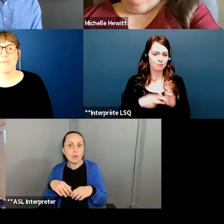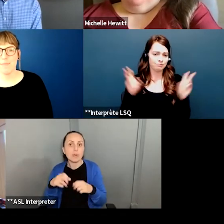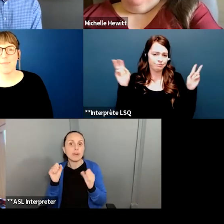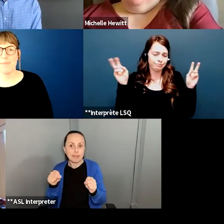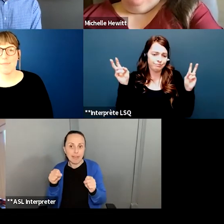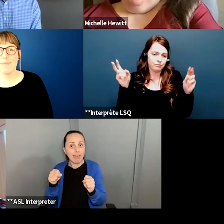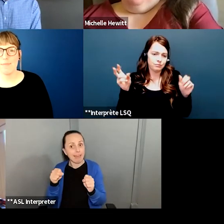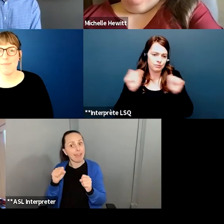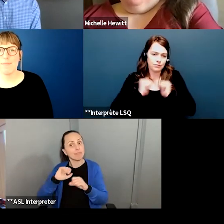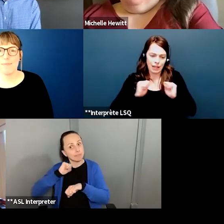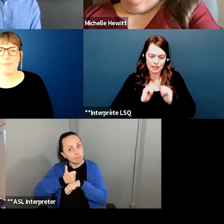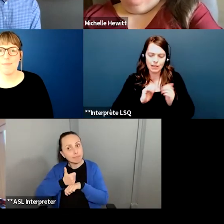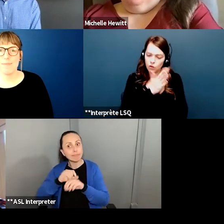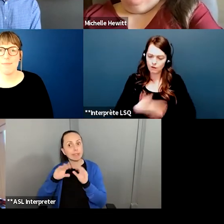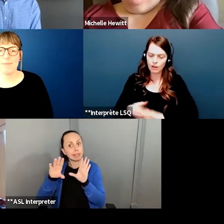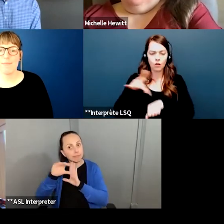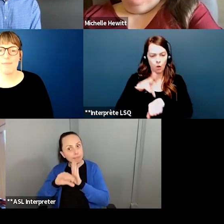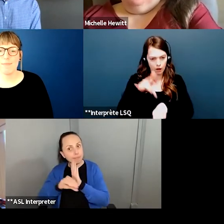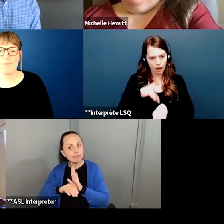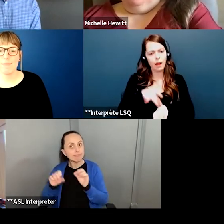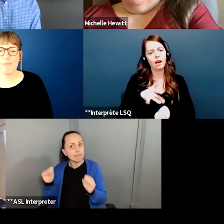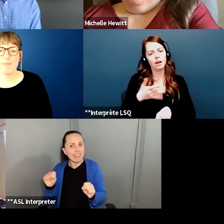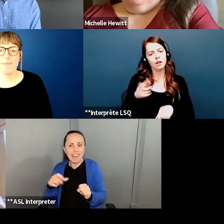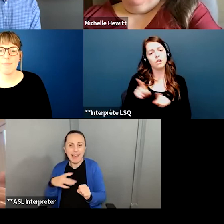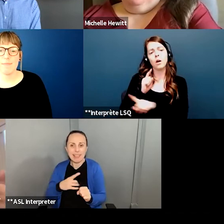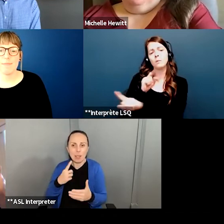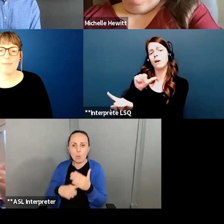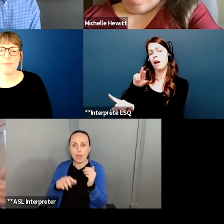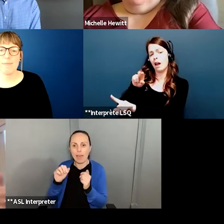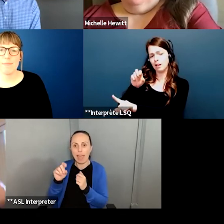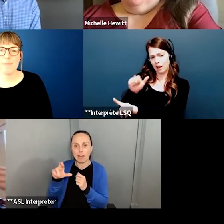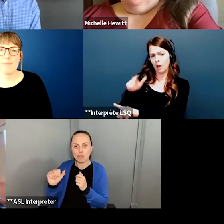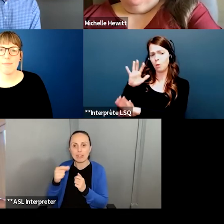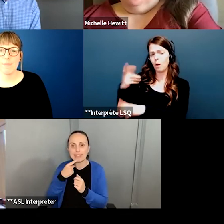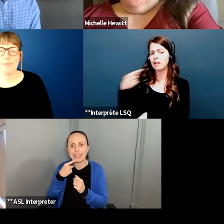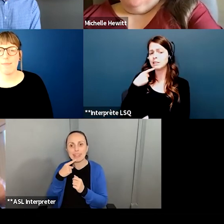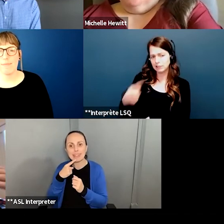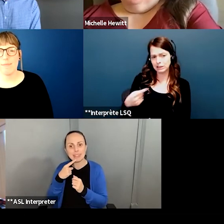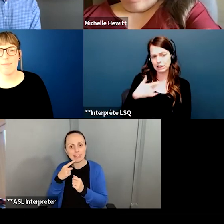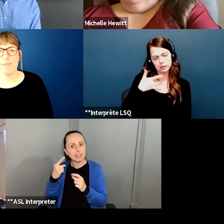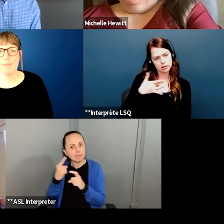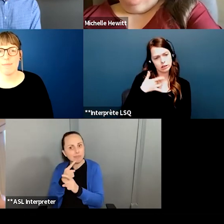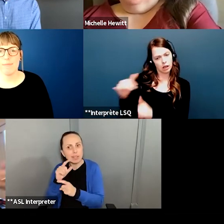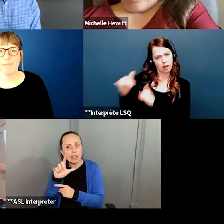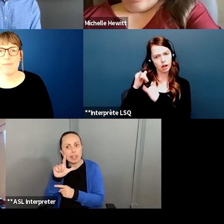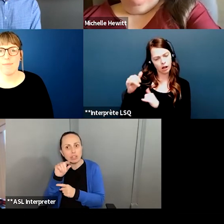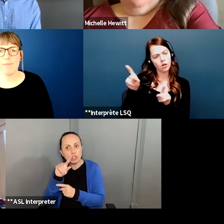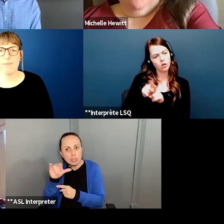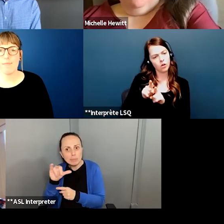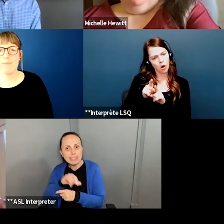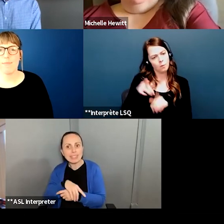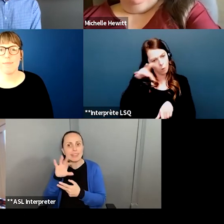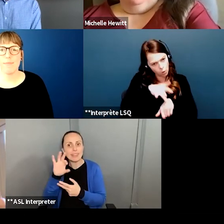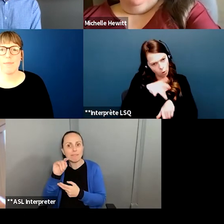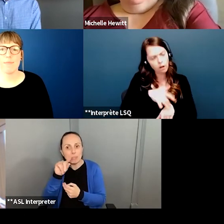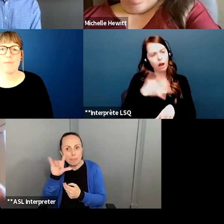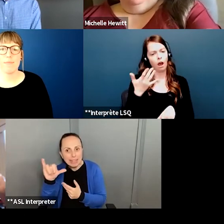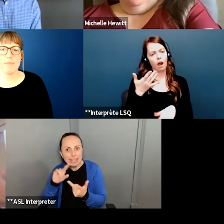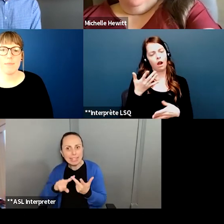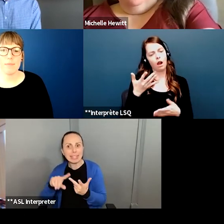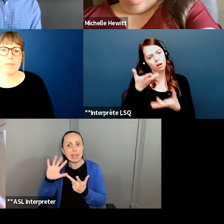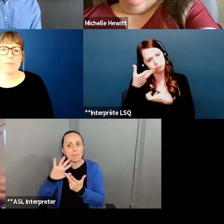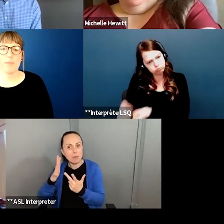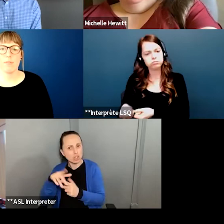make this concrete and feasible. I like what Andrea said. She heard words, when I said legitimacy or popularity or feasibility, she heard words